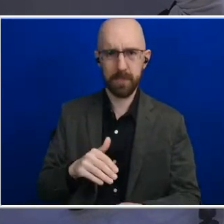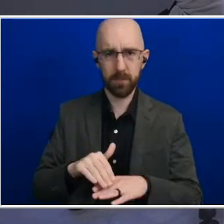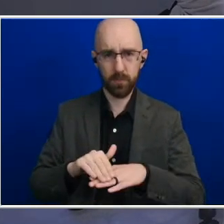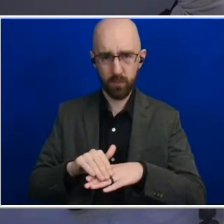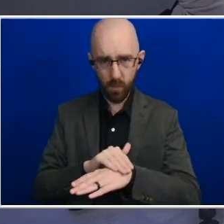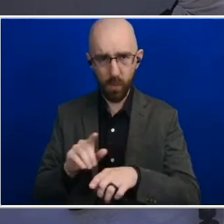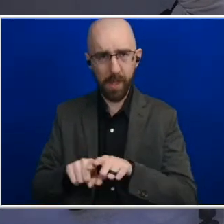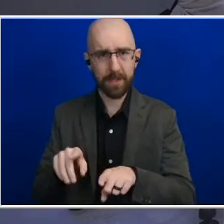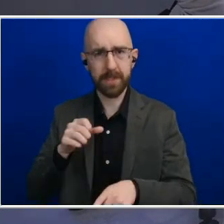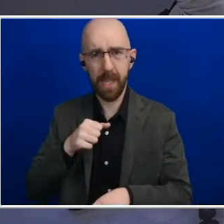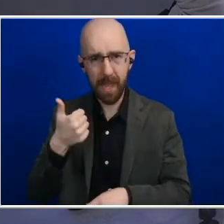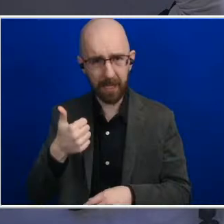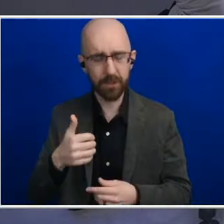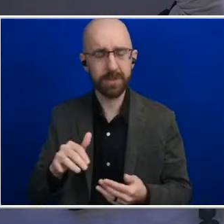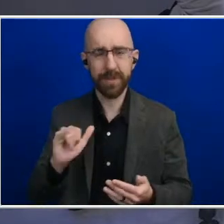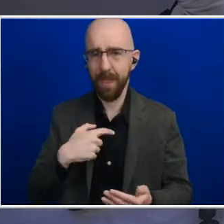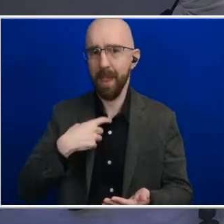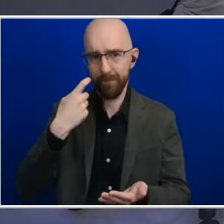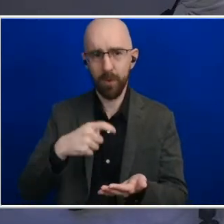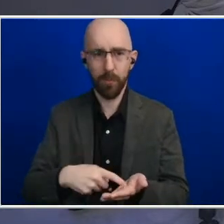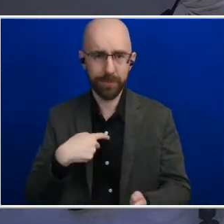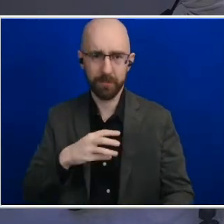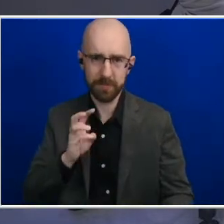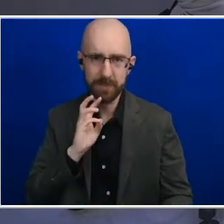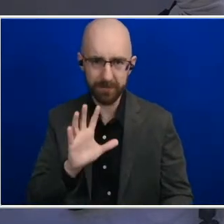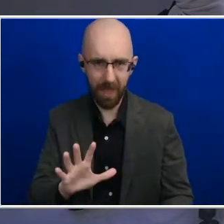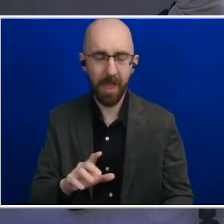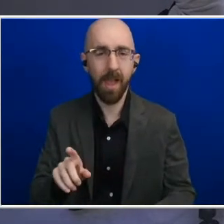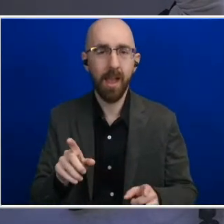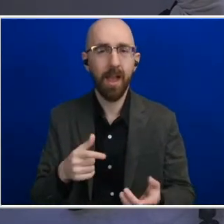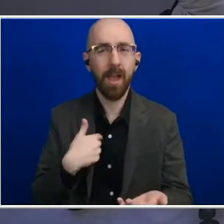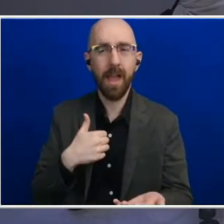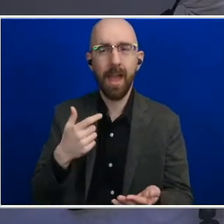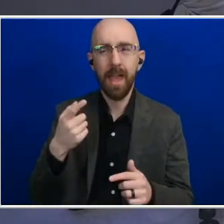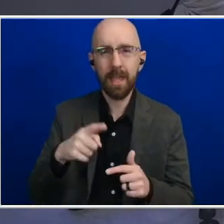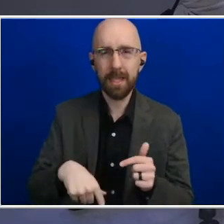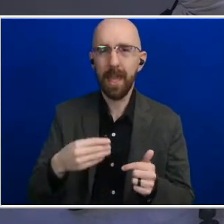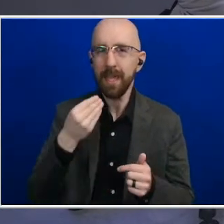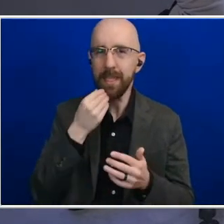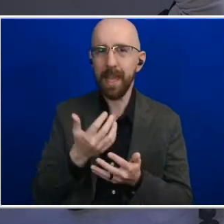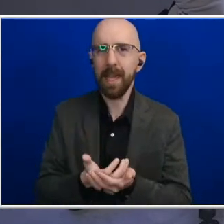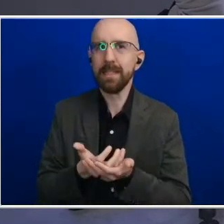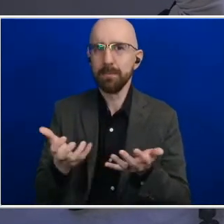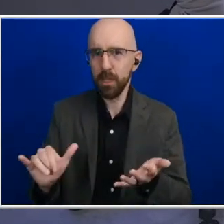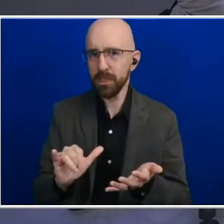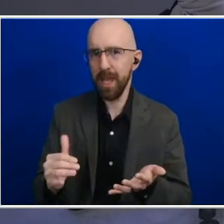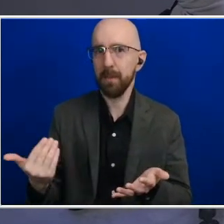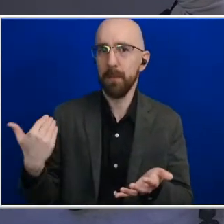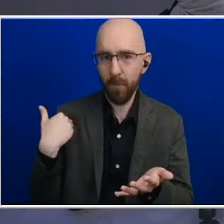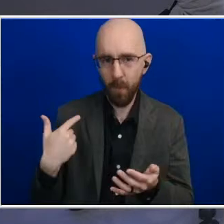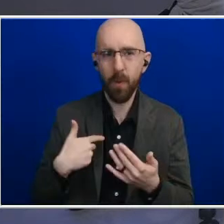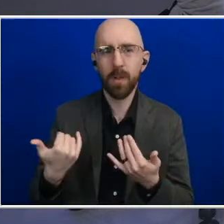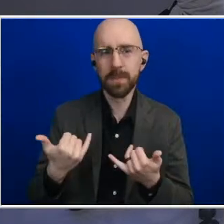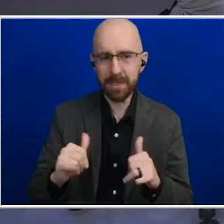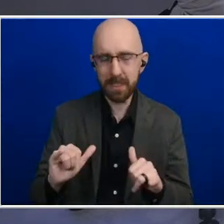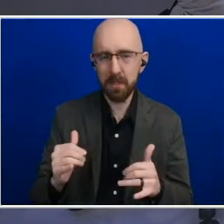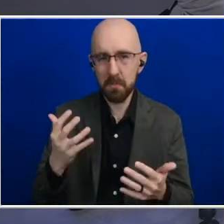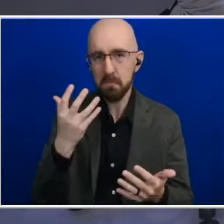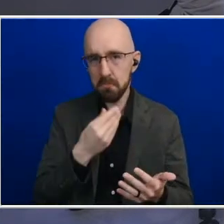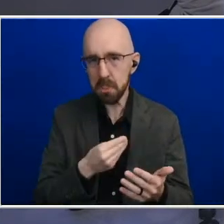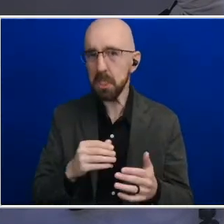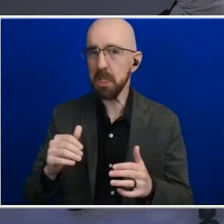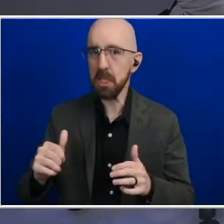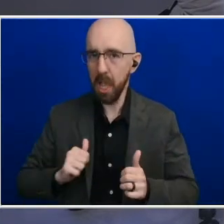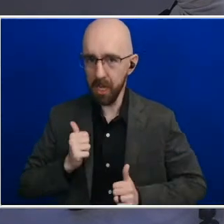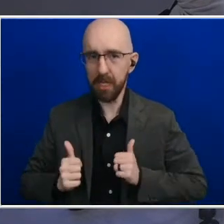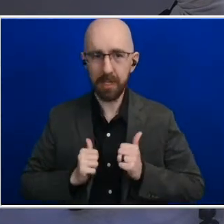noticed, like, okay, again, I'm 65, and as I can't eat quite as much as I used to. I'm still pretty darn active. I usually get 6,000 to